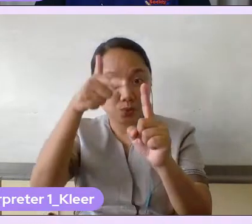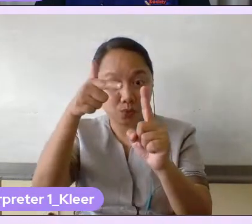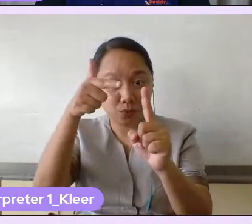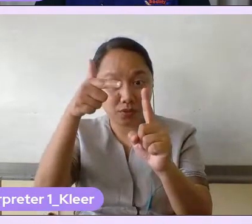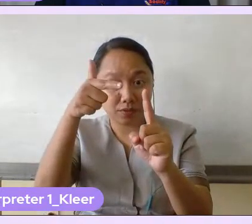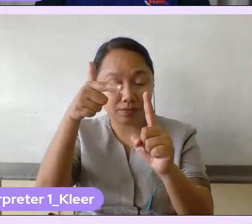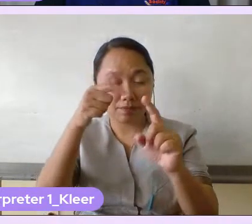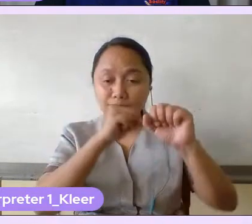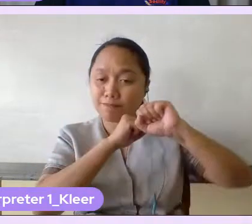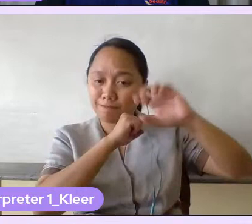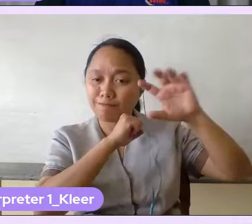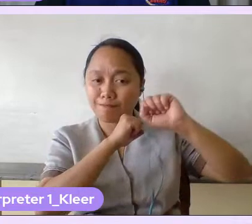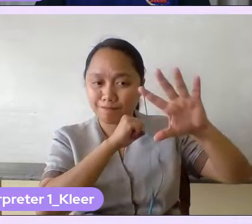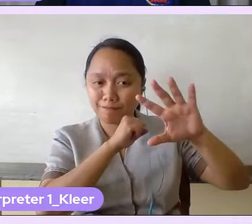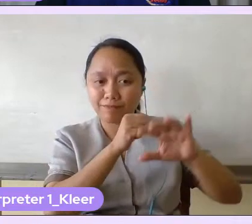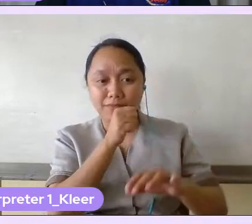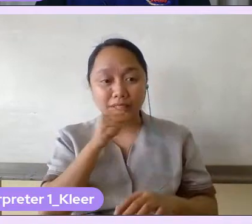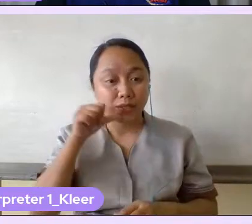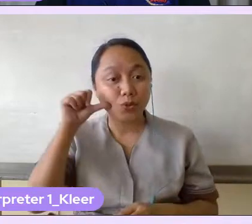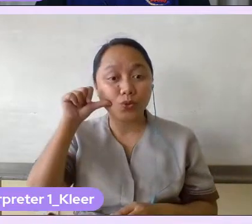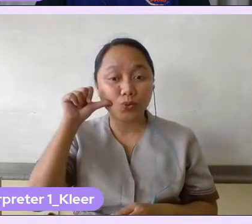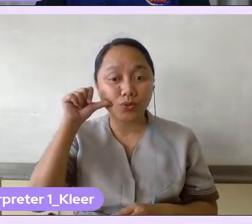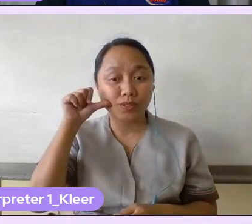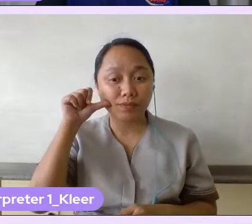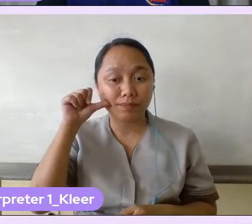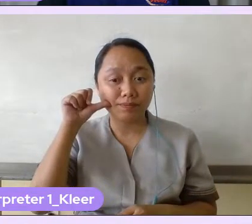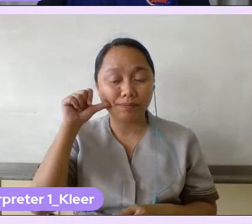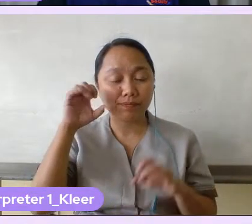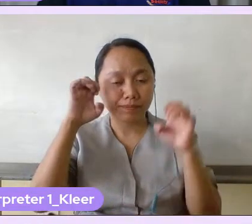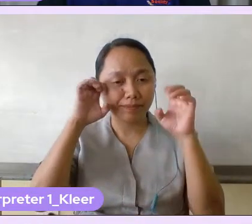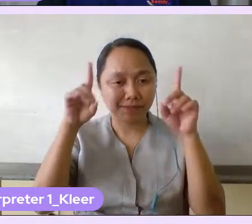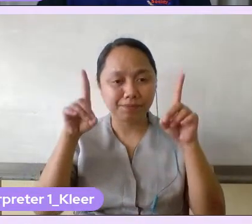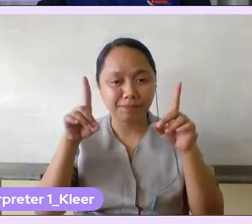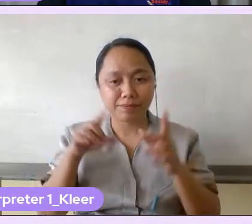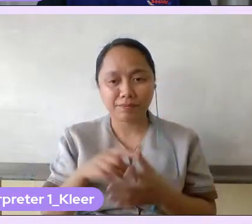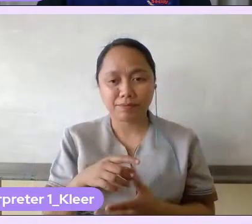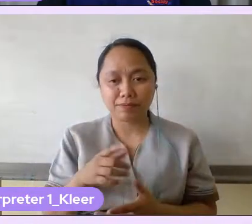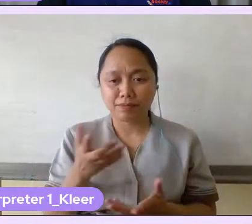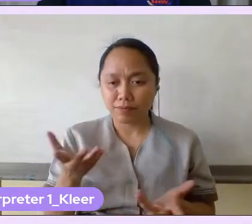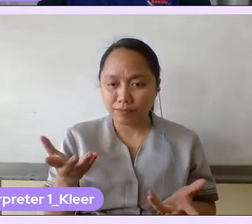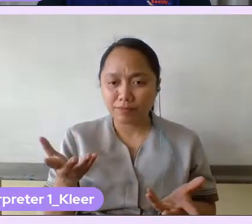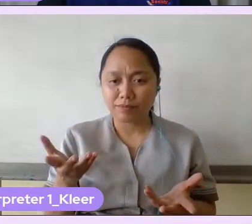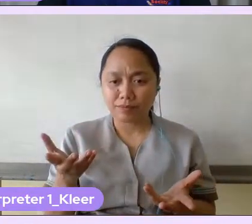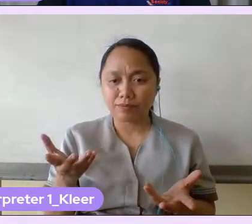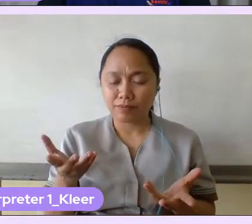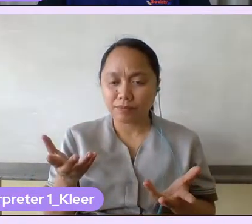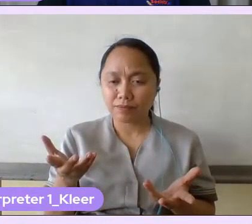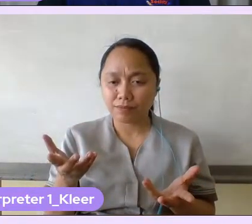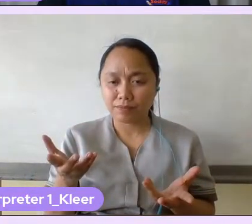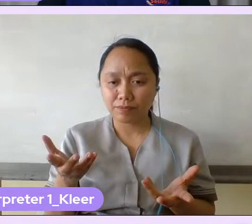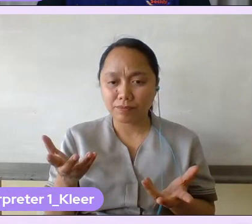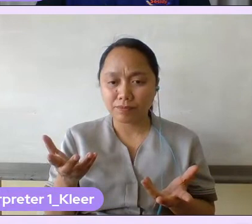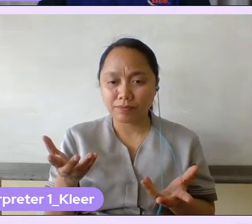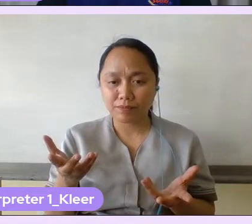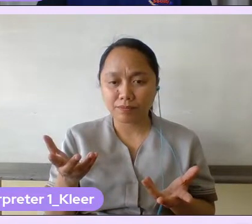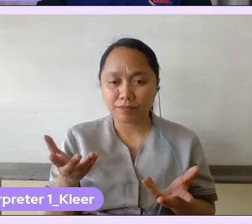promote agriculture education para mas maraming